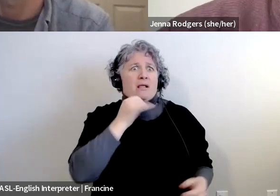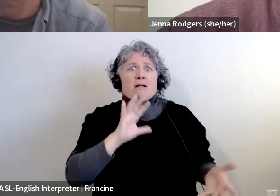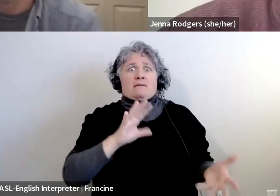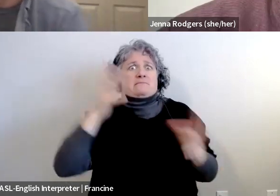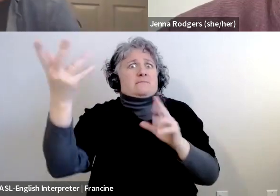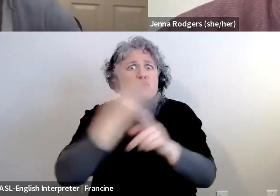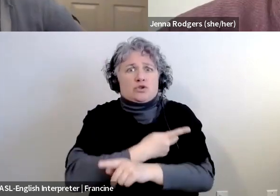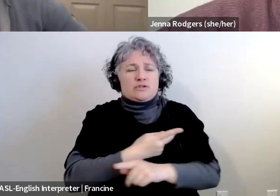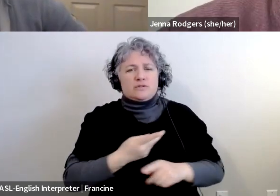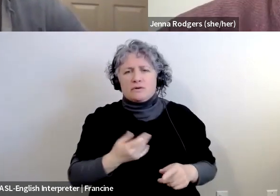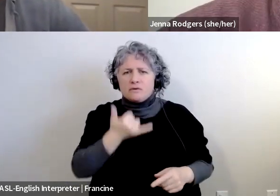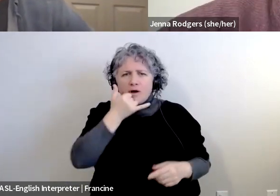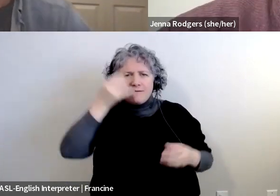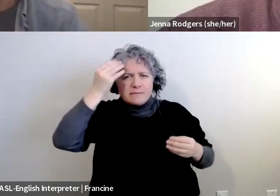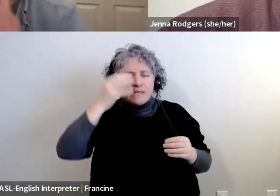correct information,